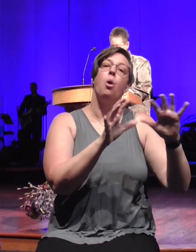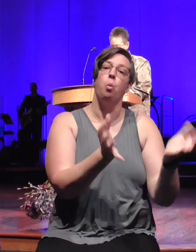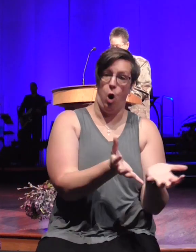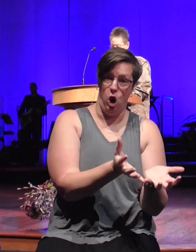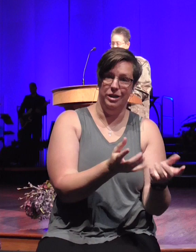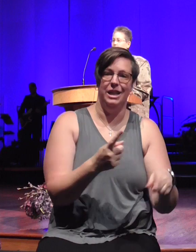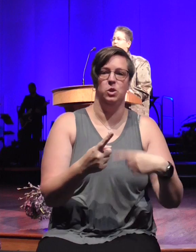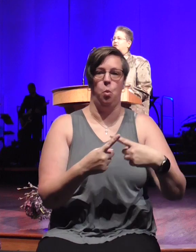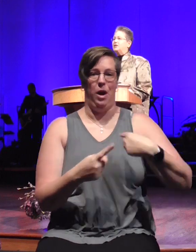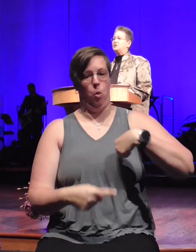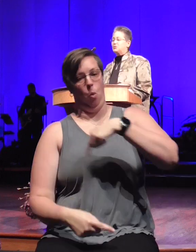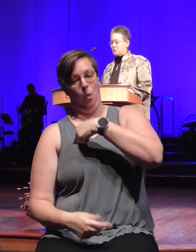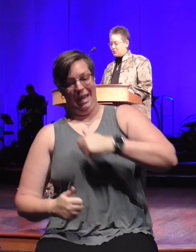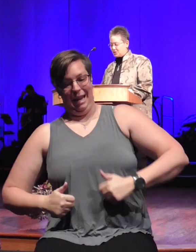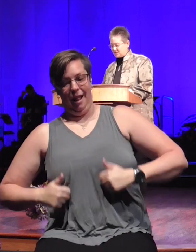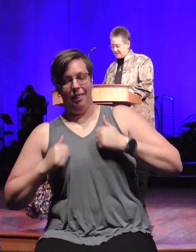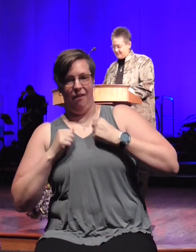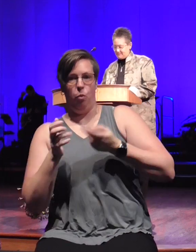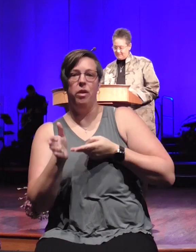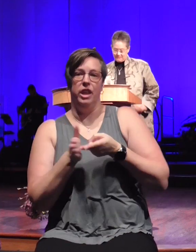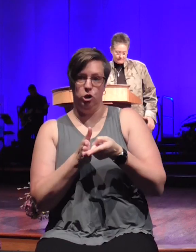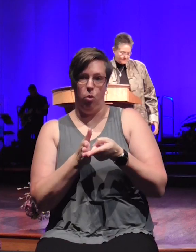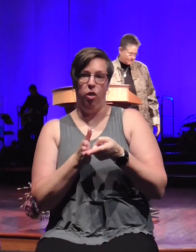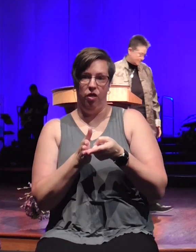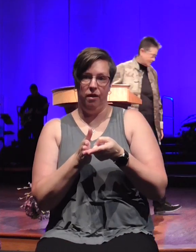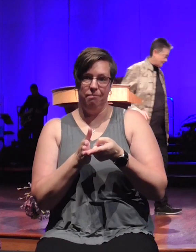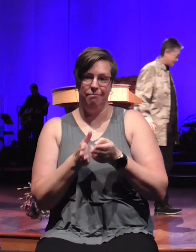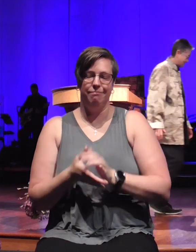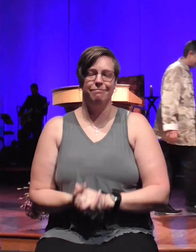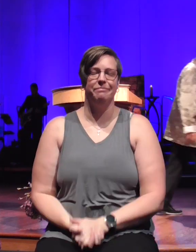when we live with these truths.